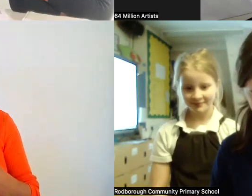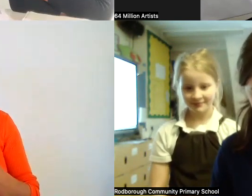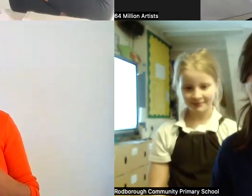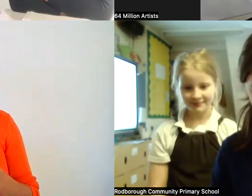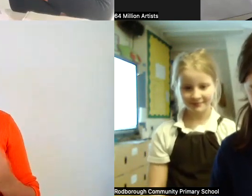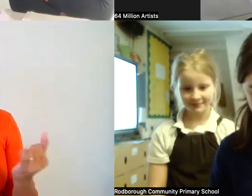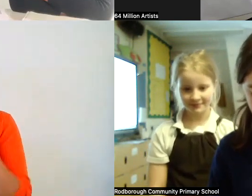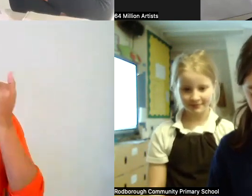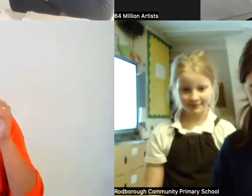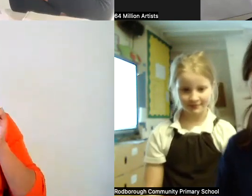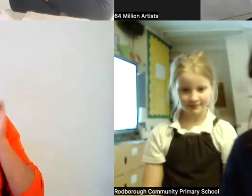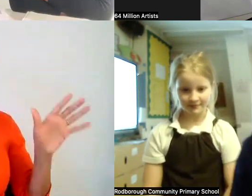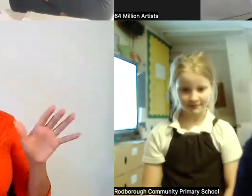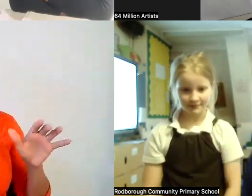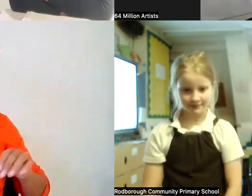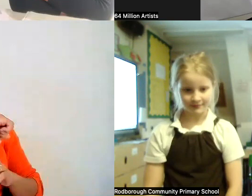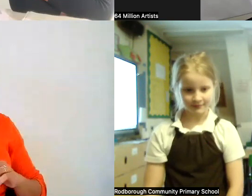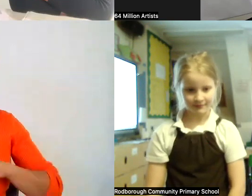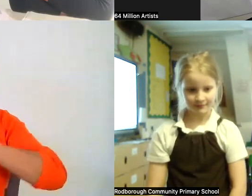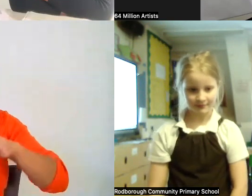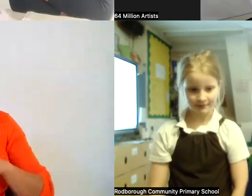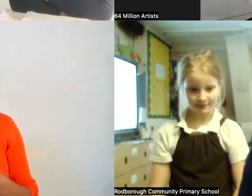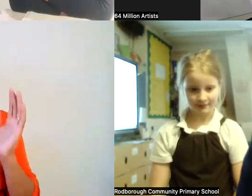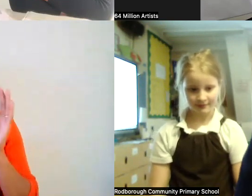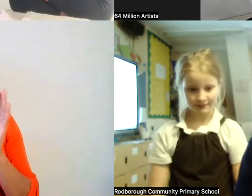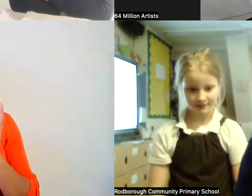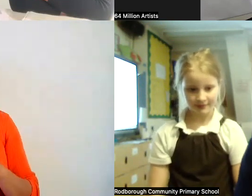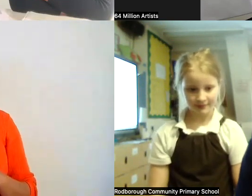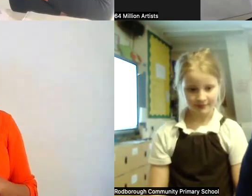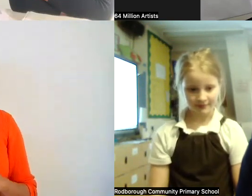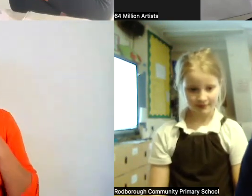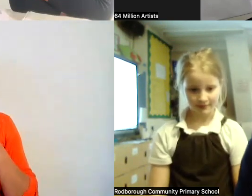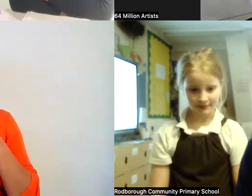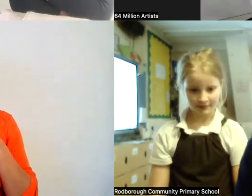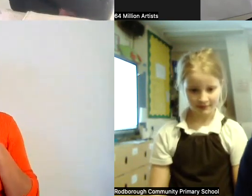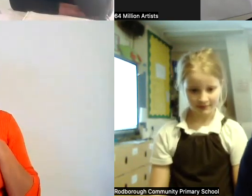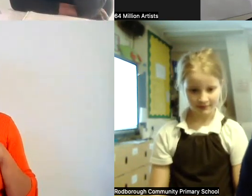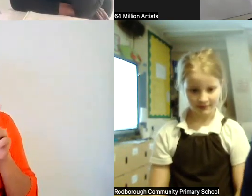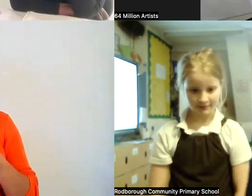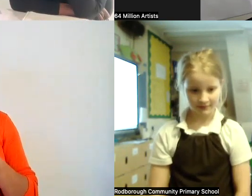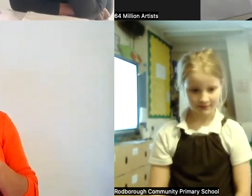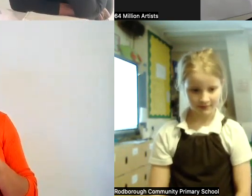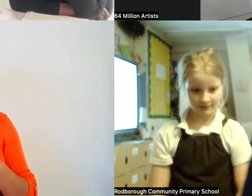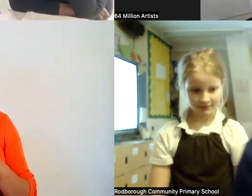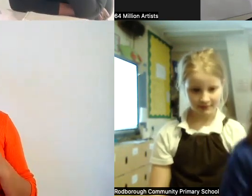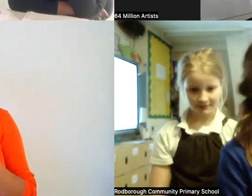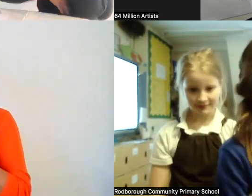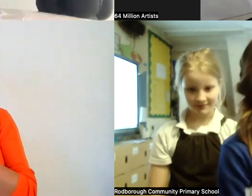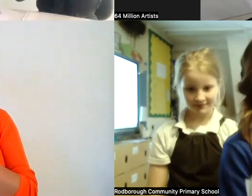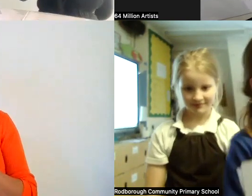screaming, pulling and tugging, saying, miss, miss, I need a wig. And let's not forget the crusty, rusty, dusty take-home teddy bear. Oh,